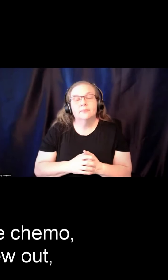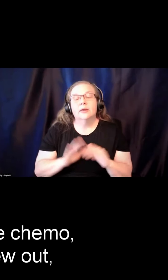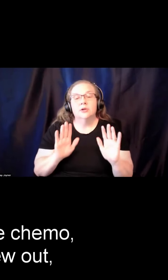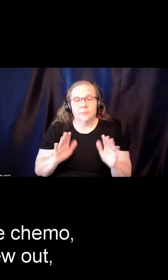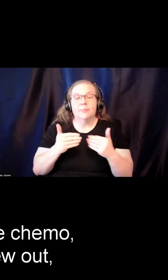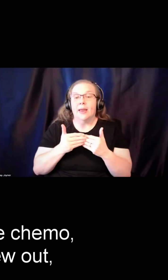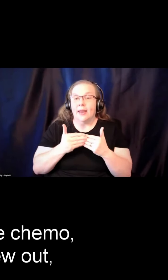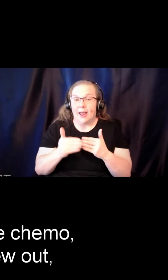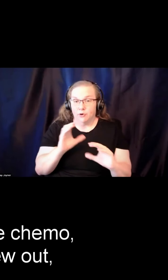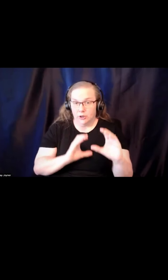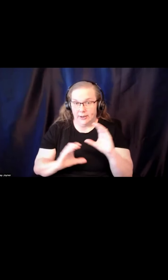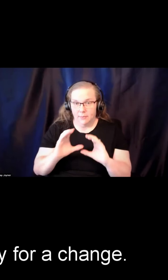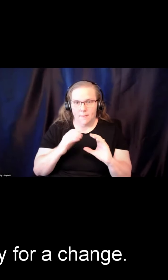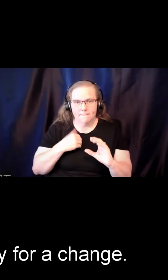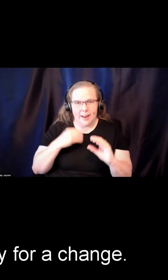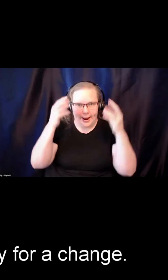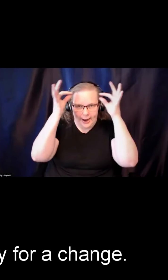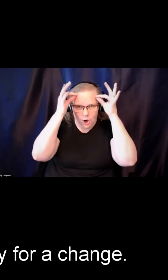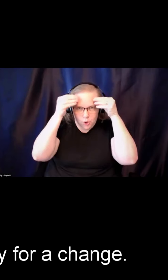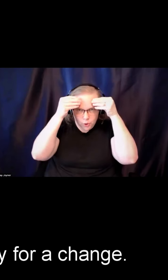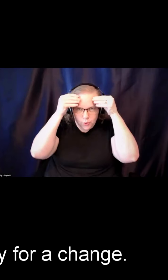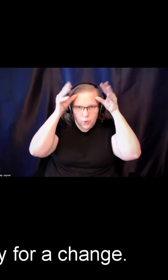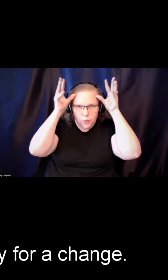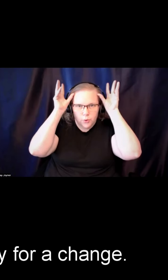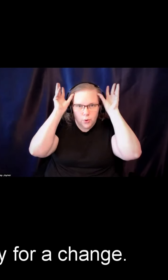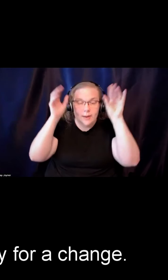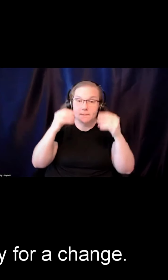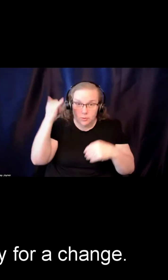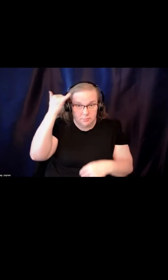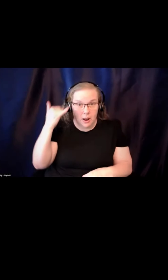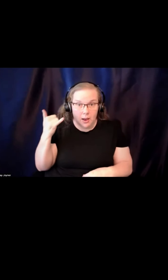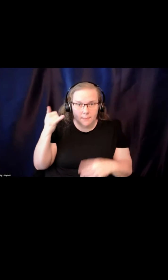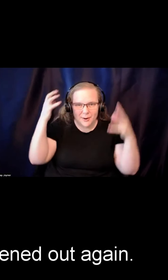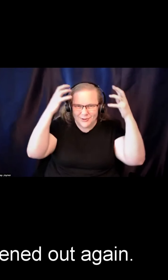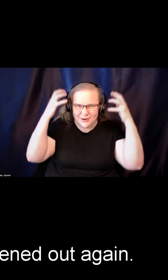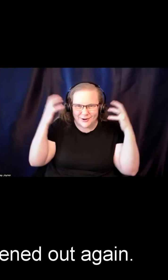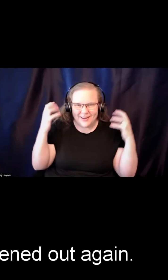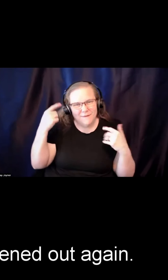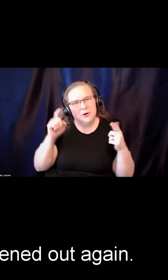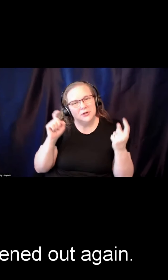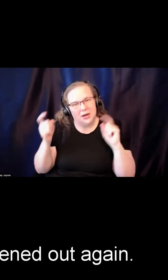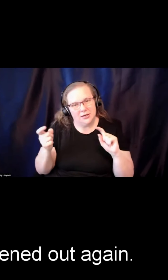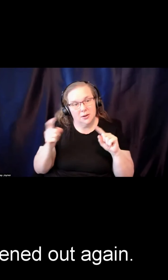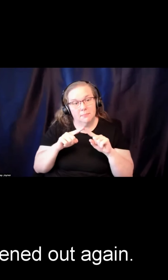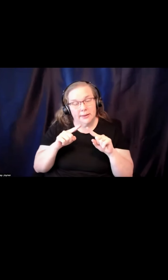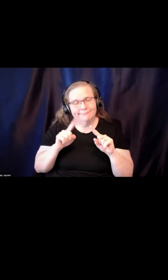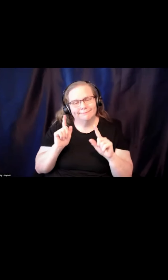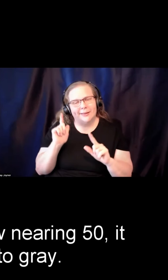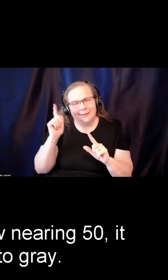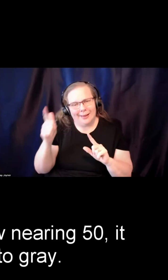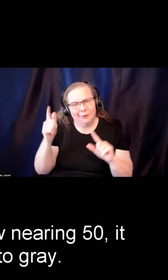chemo, my hair grew out, still blonde, but curly for a change. Eventually, it straightened out